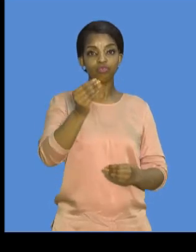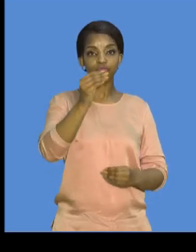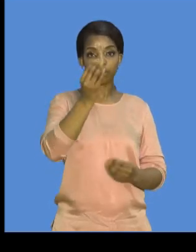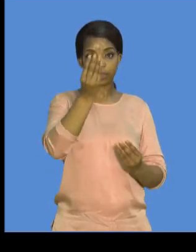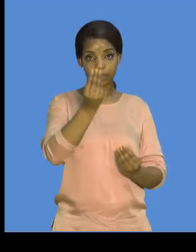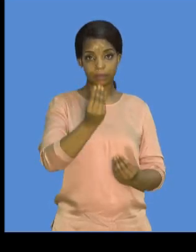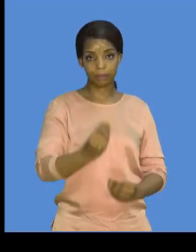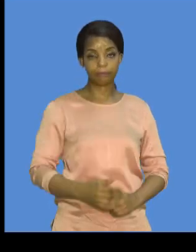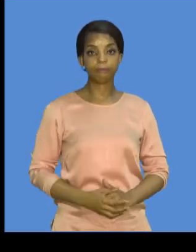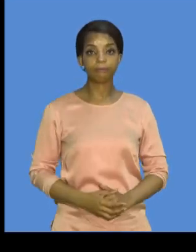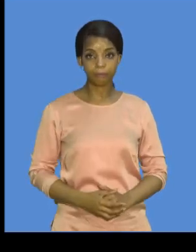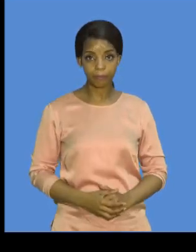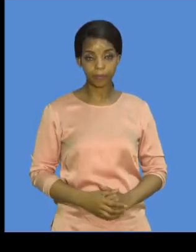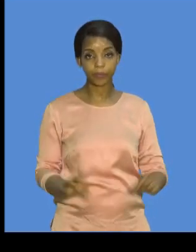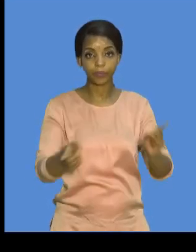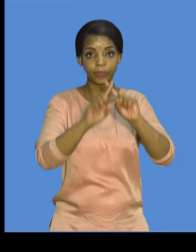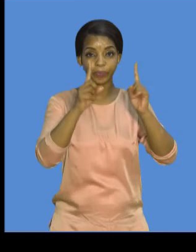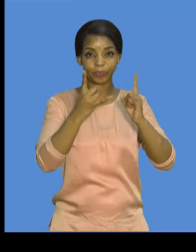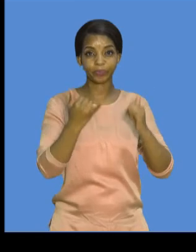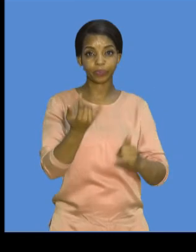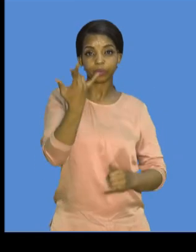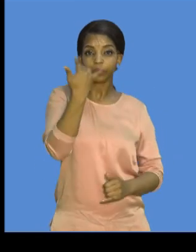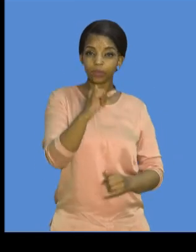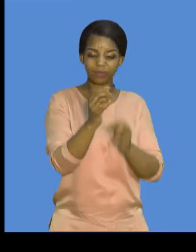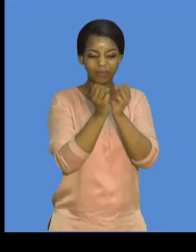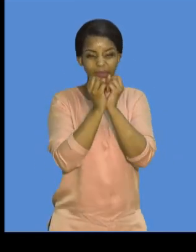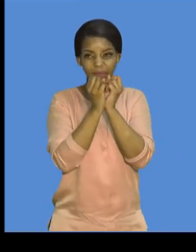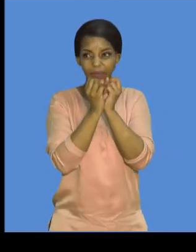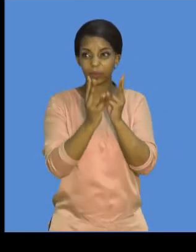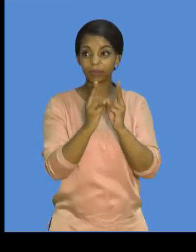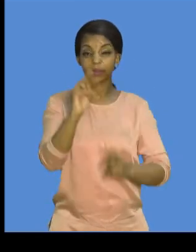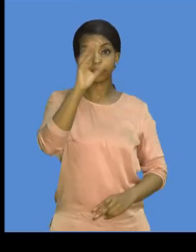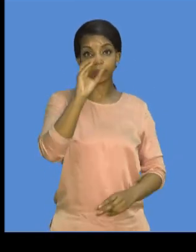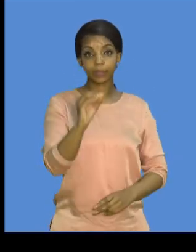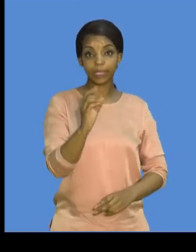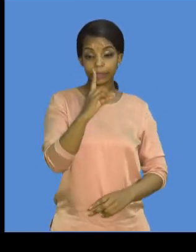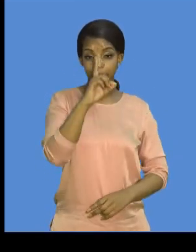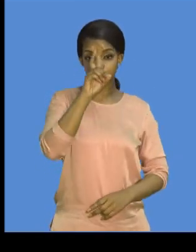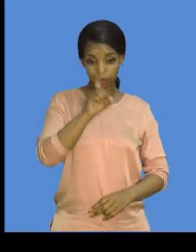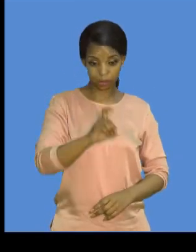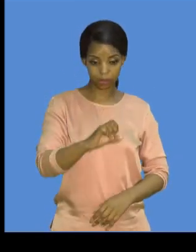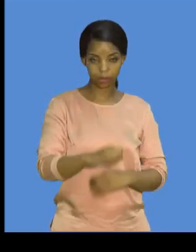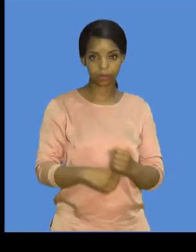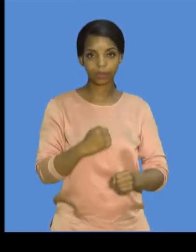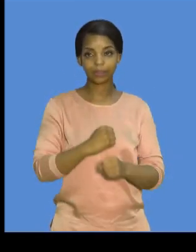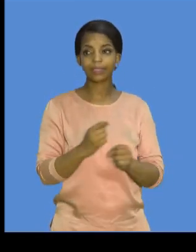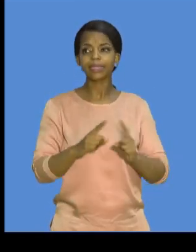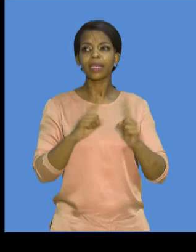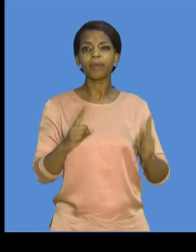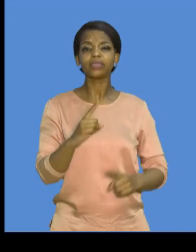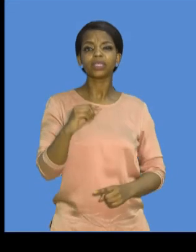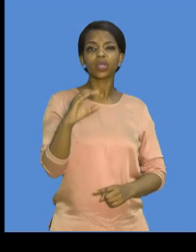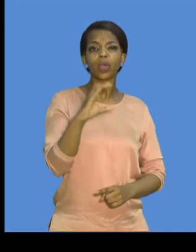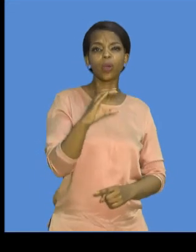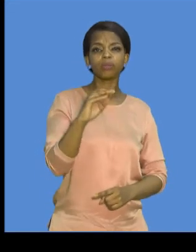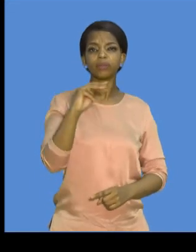12% per annum compounded monthly now, compounded monthly, which I will say is that, it means